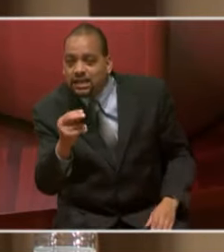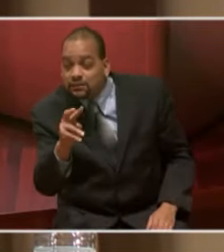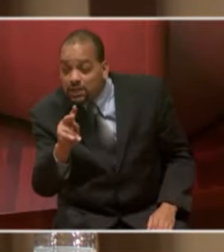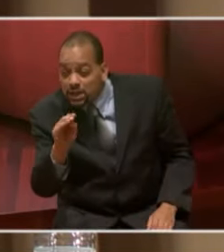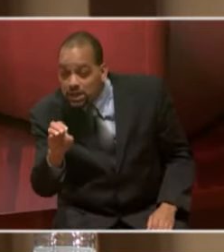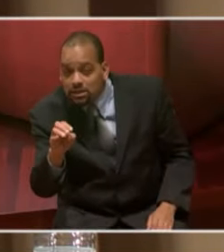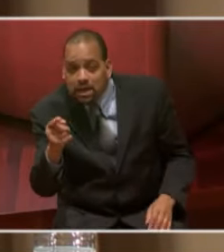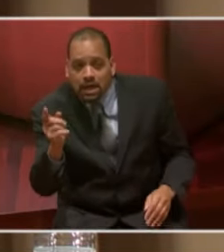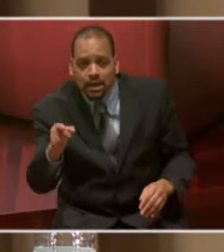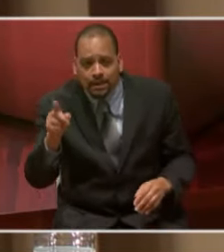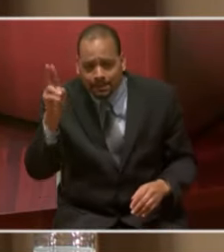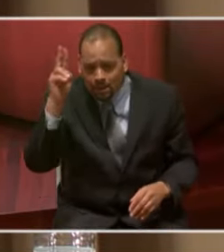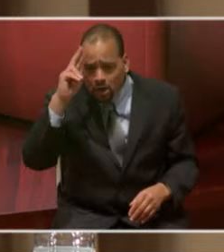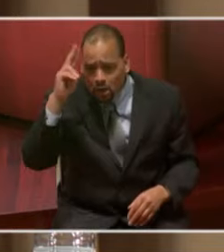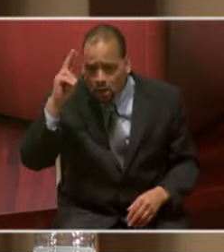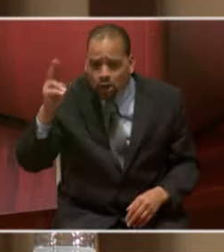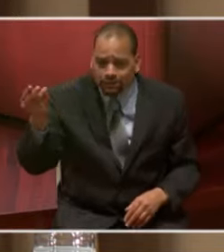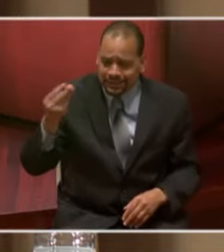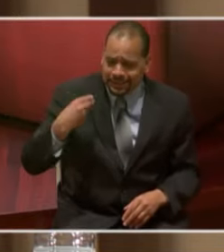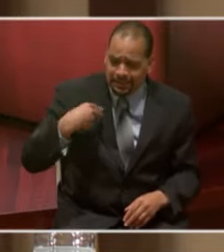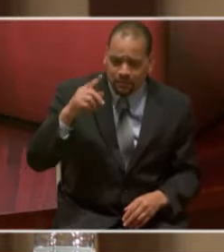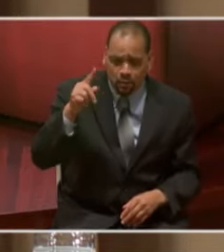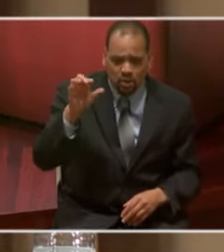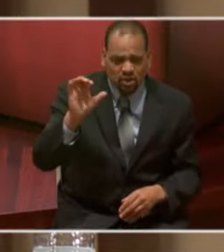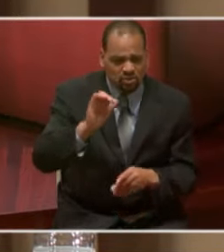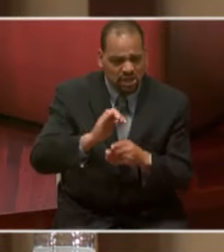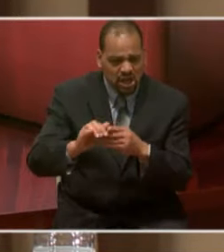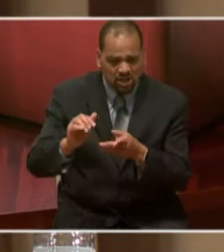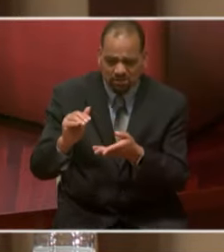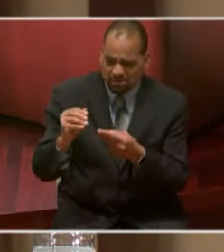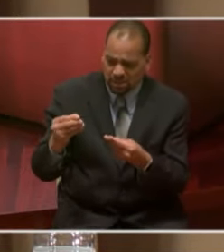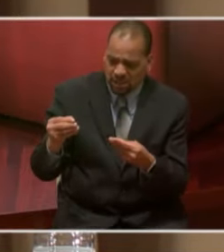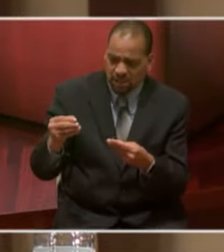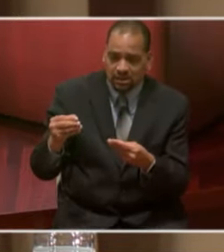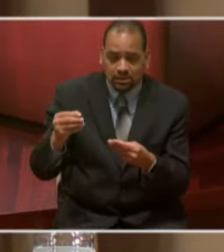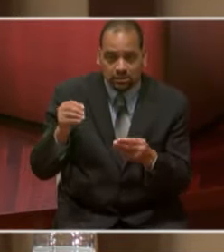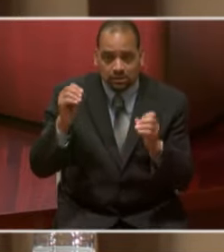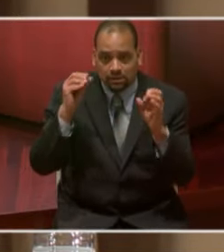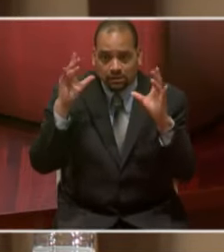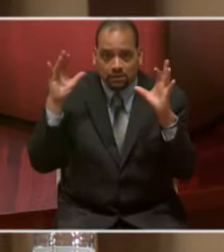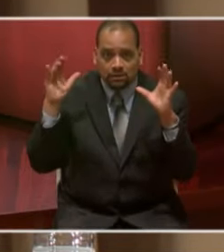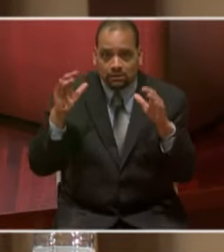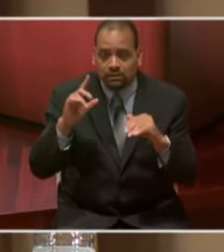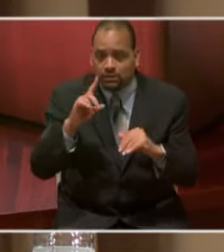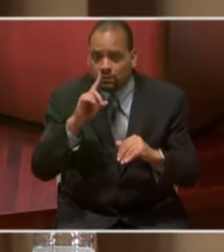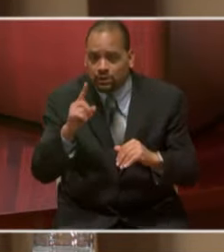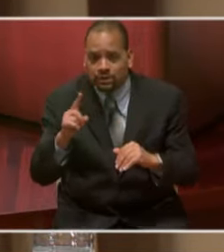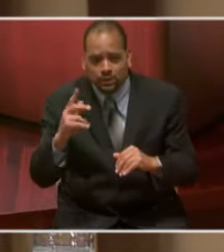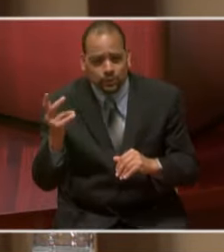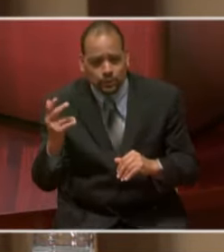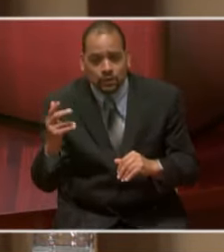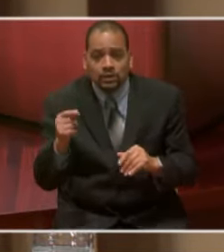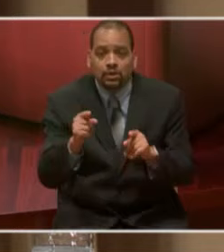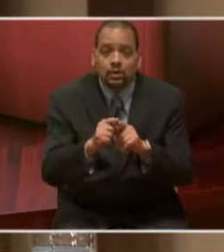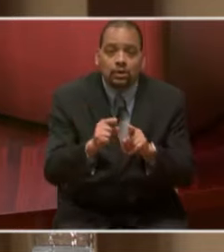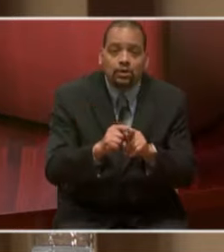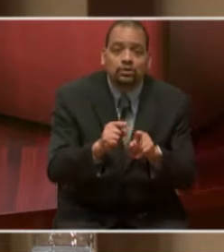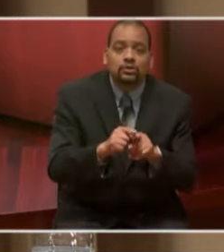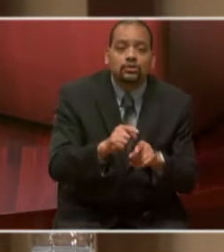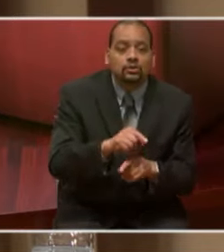in the church. And he would laugh at his own joke. He thought it was so funny.